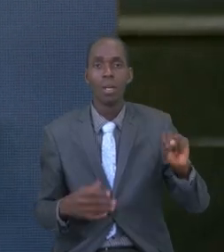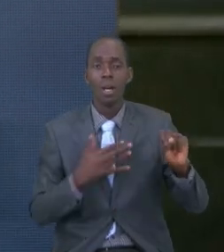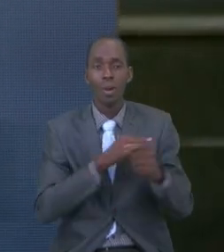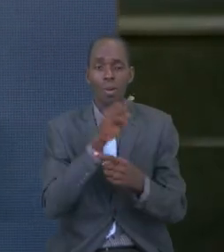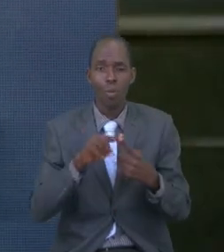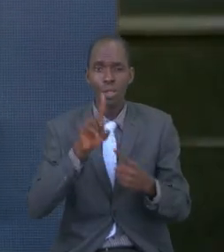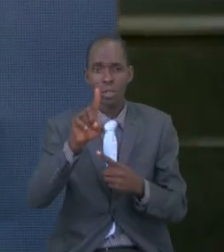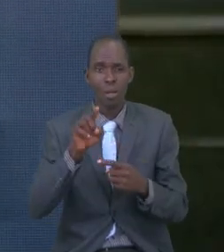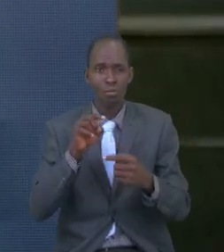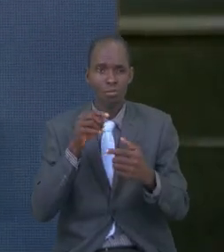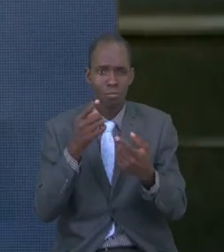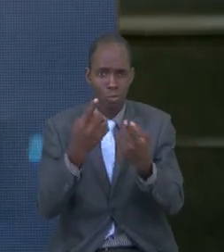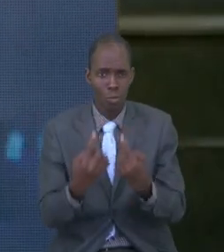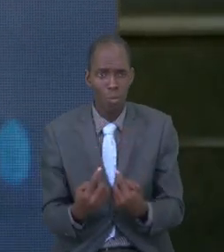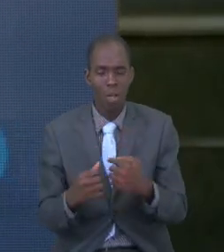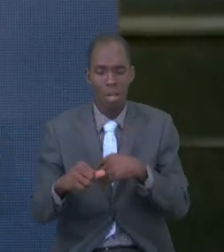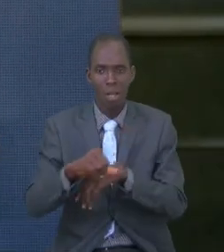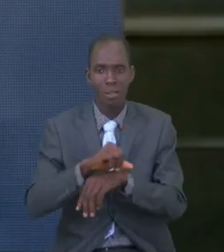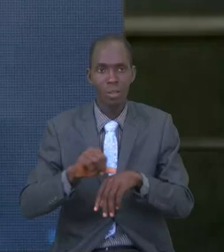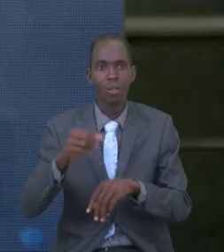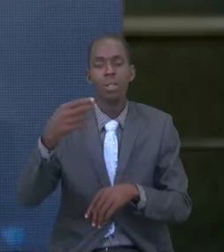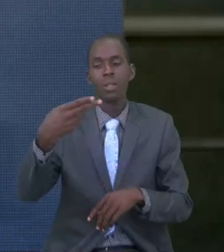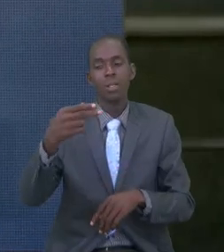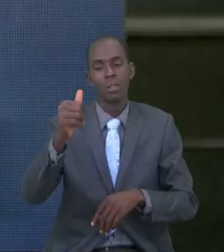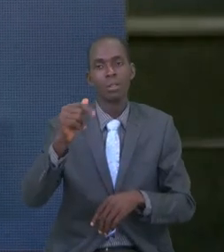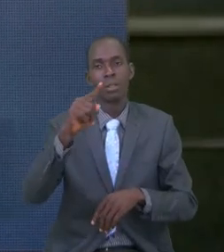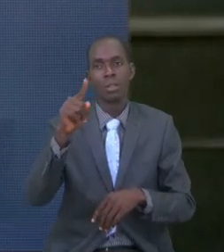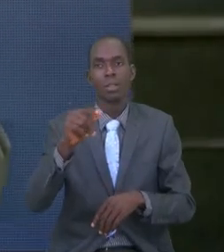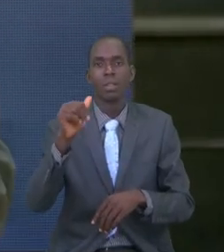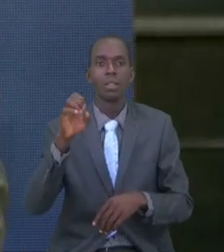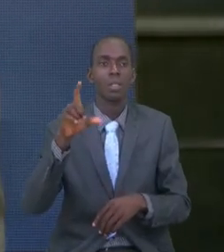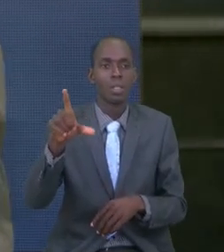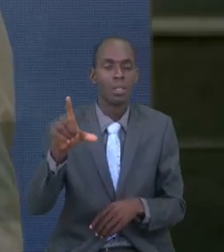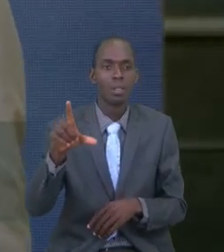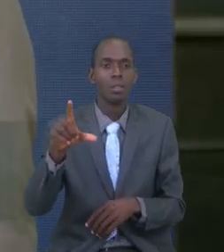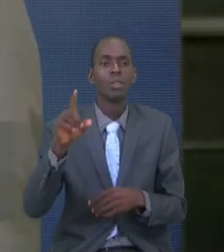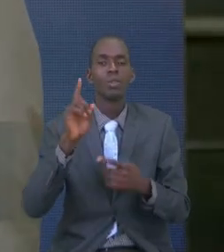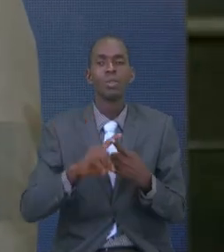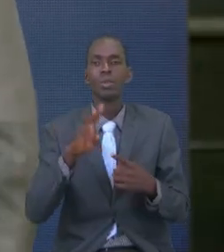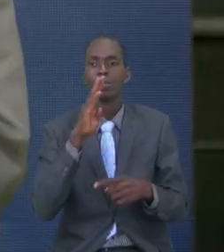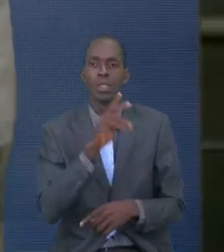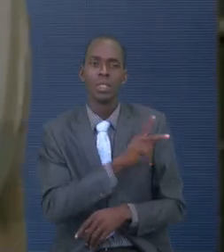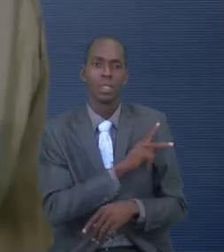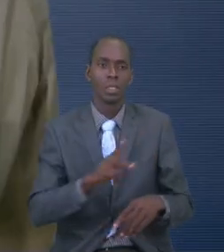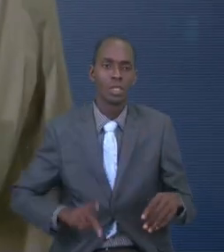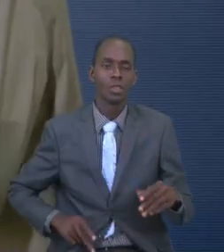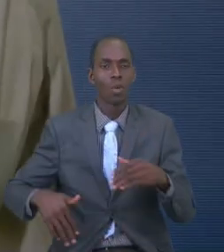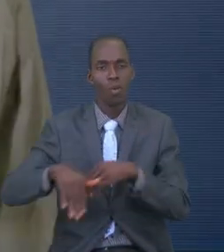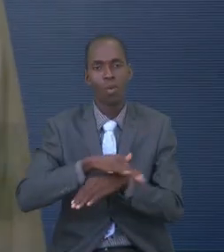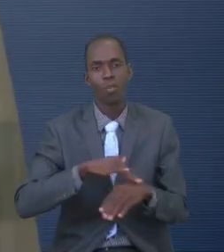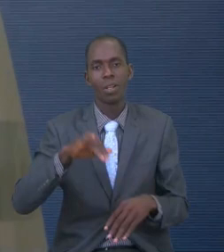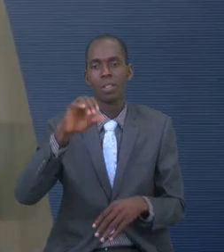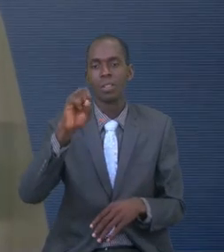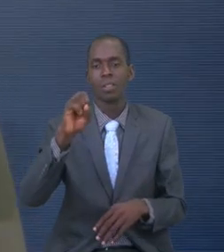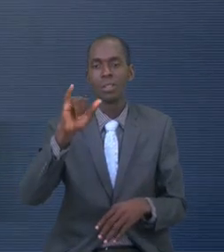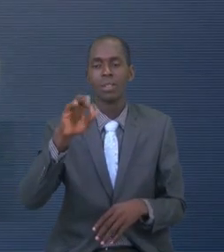comest, anoint Azael to be king over Syria. You know,